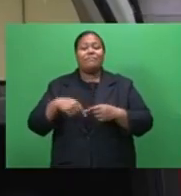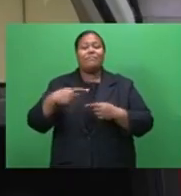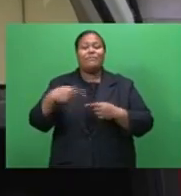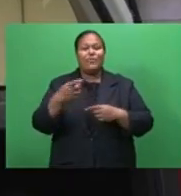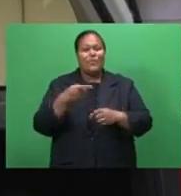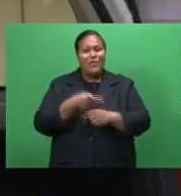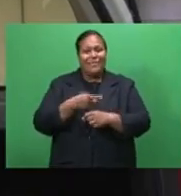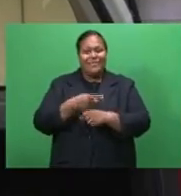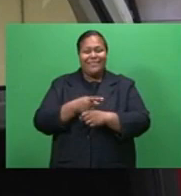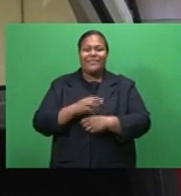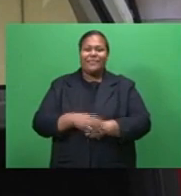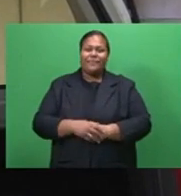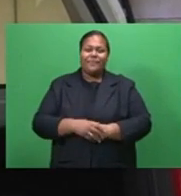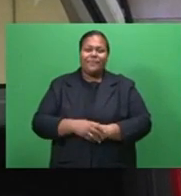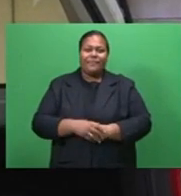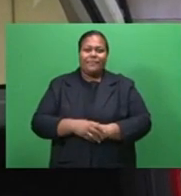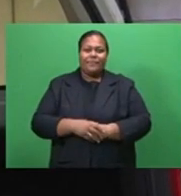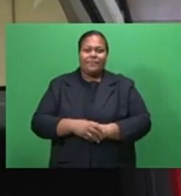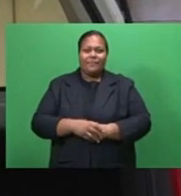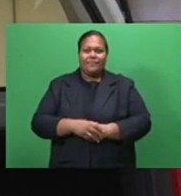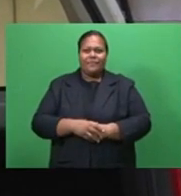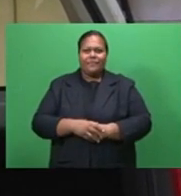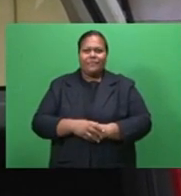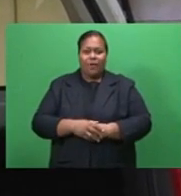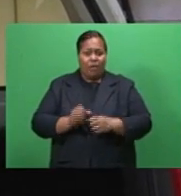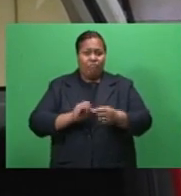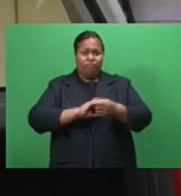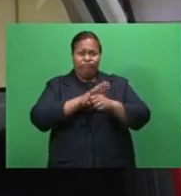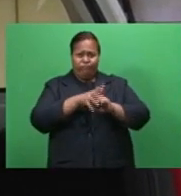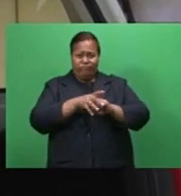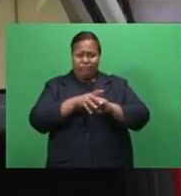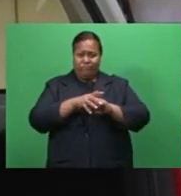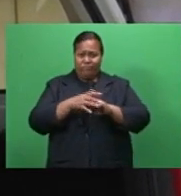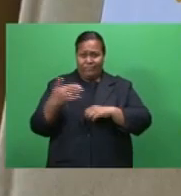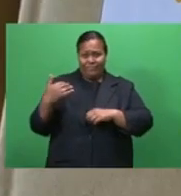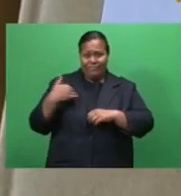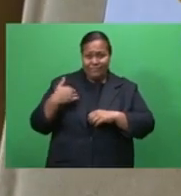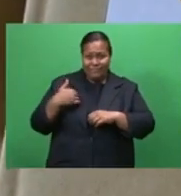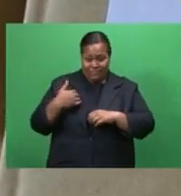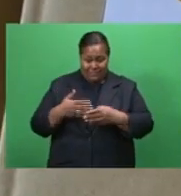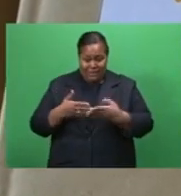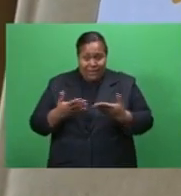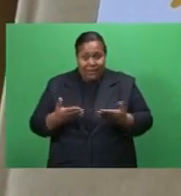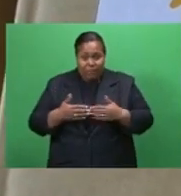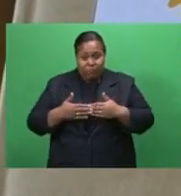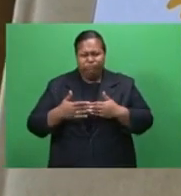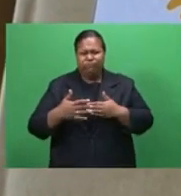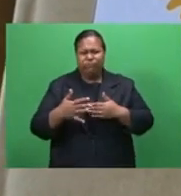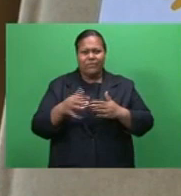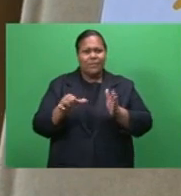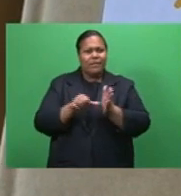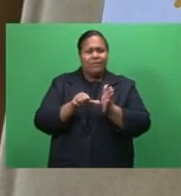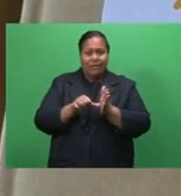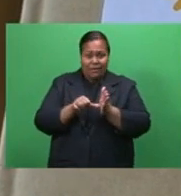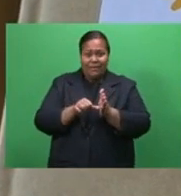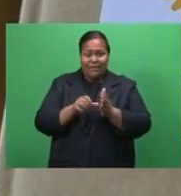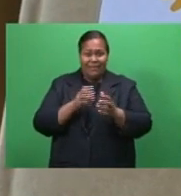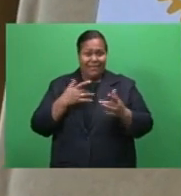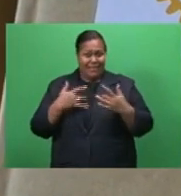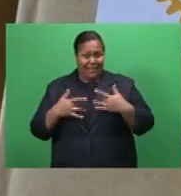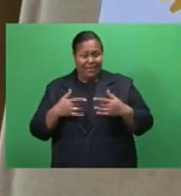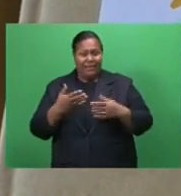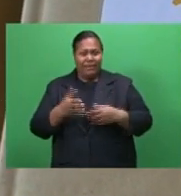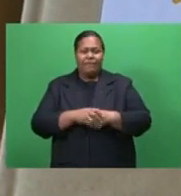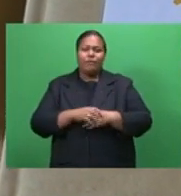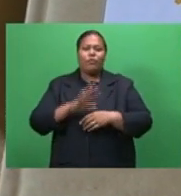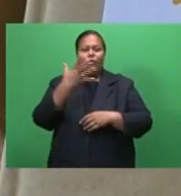items. Since the impacts of the pandemic, the club has so far assisted 50 families in the